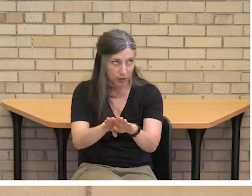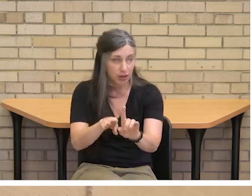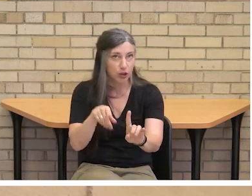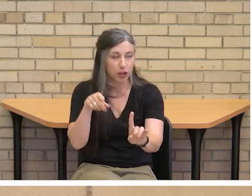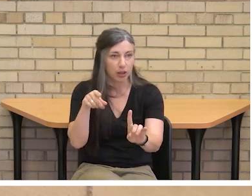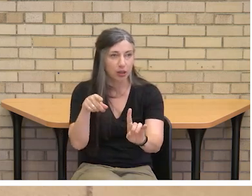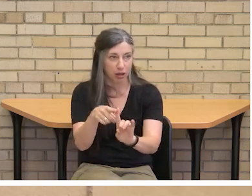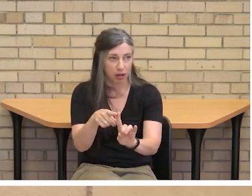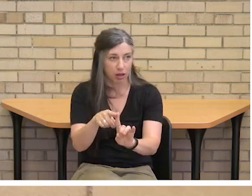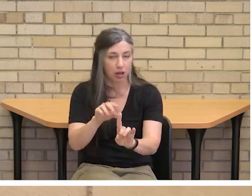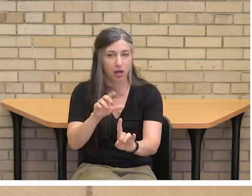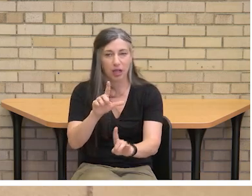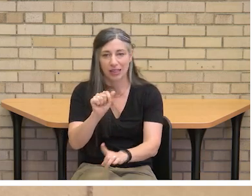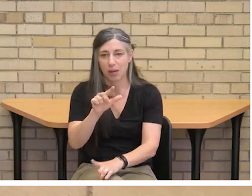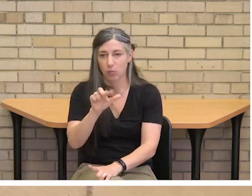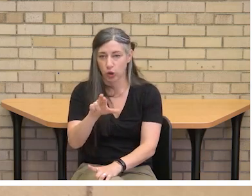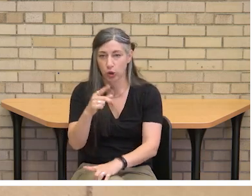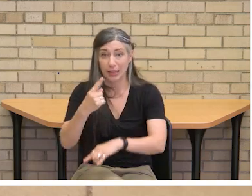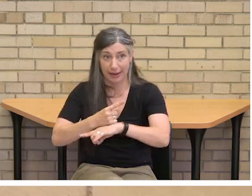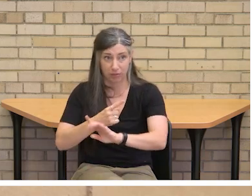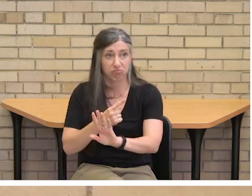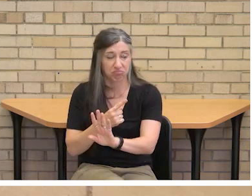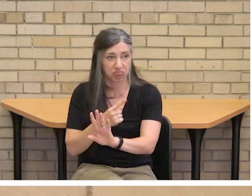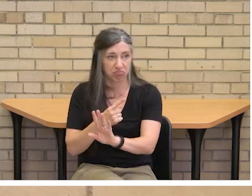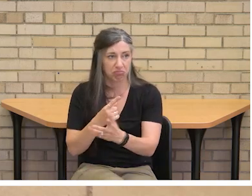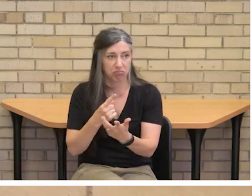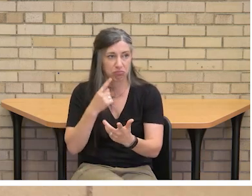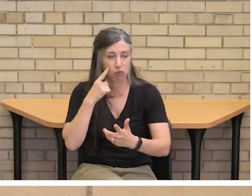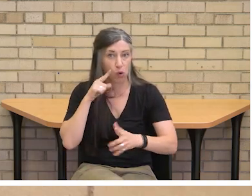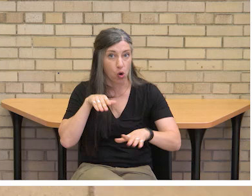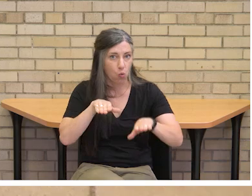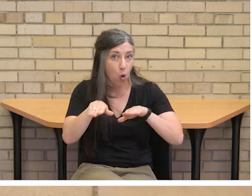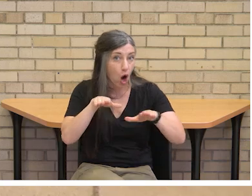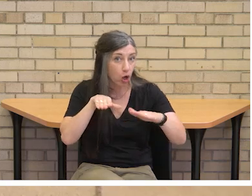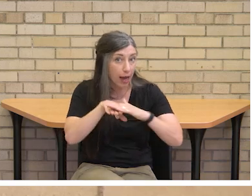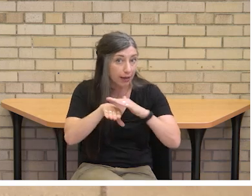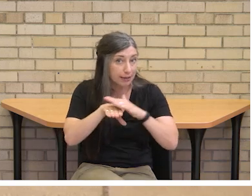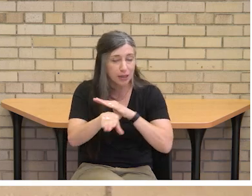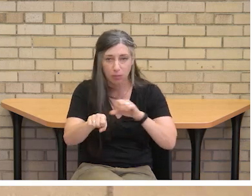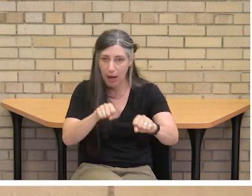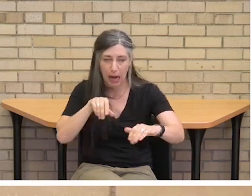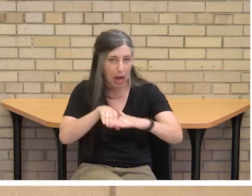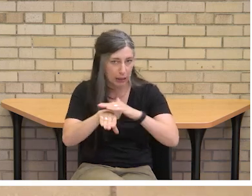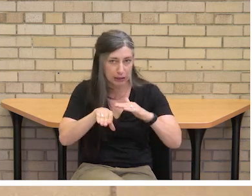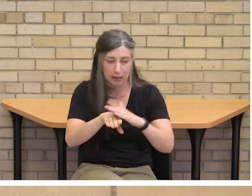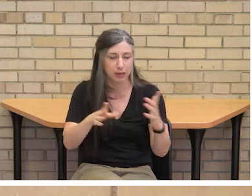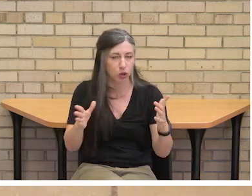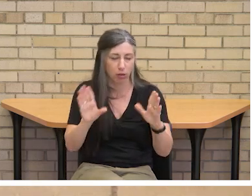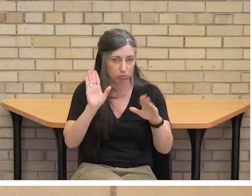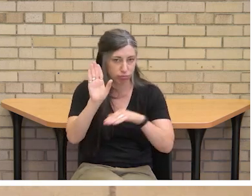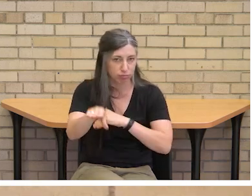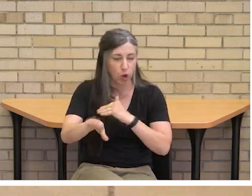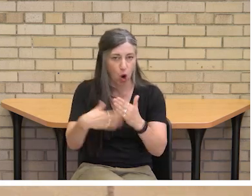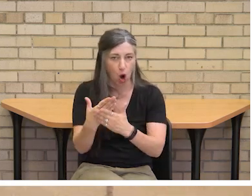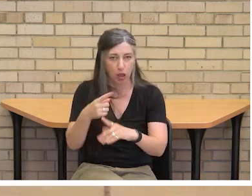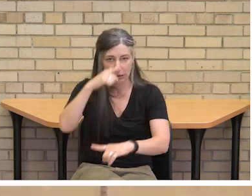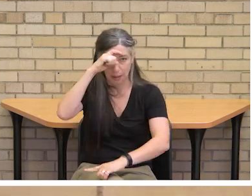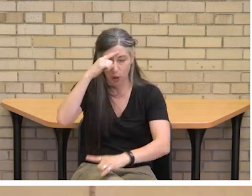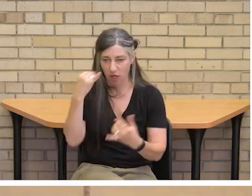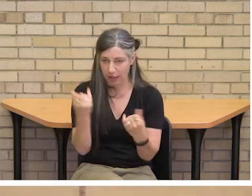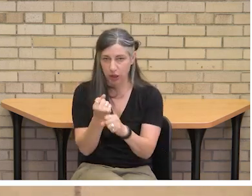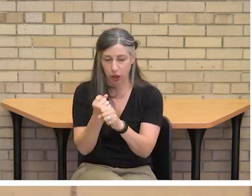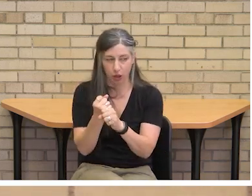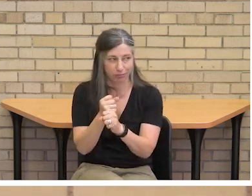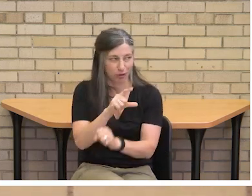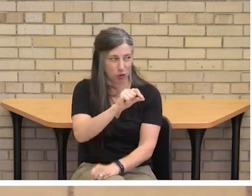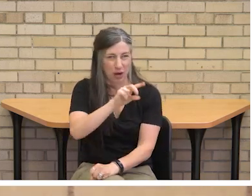to pedestrians and to bicyclists up through the Labor Day holiday. Of what year? This